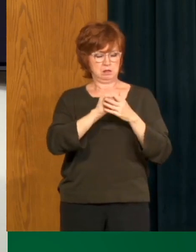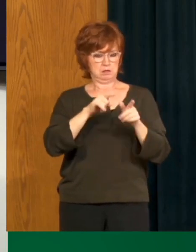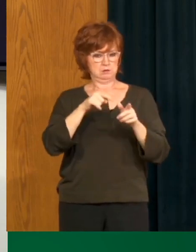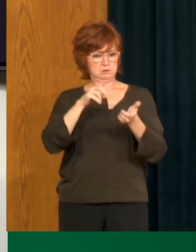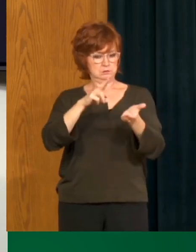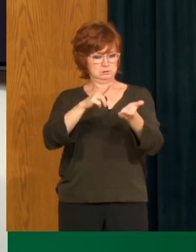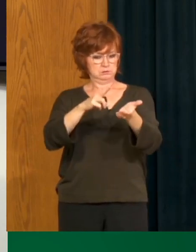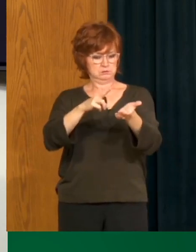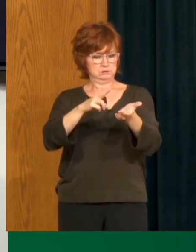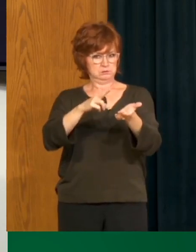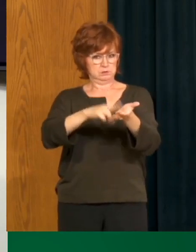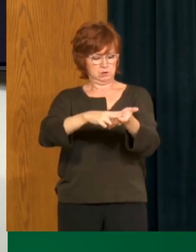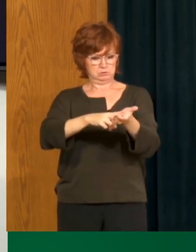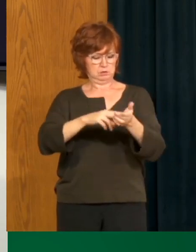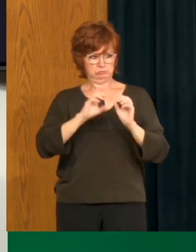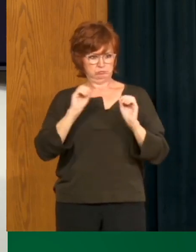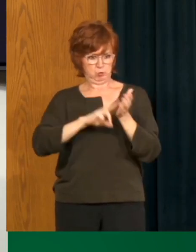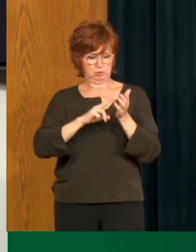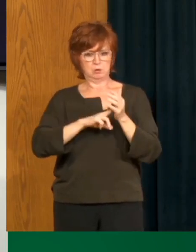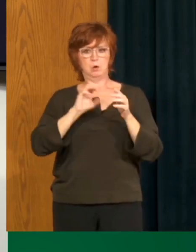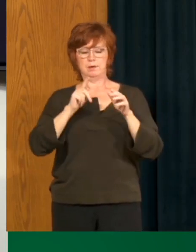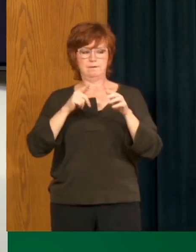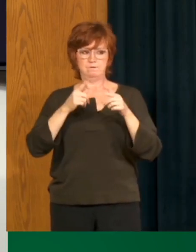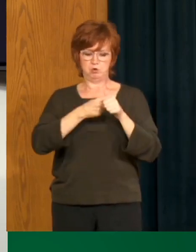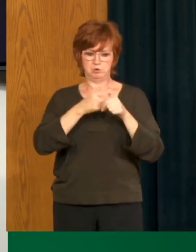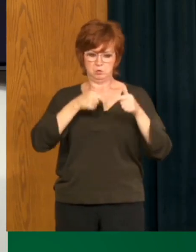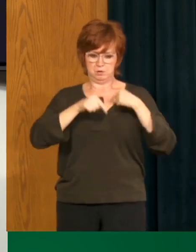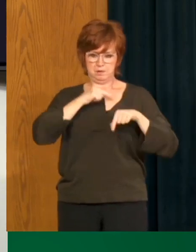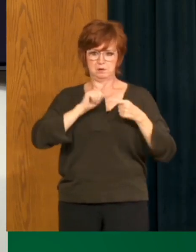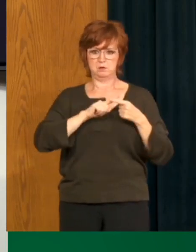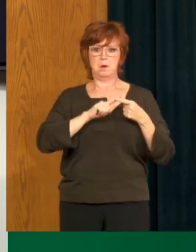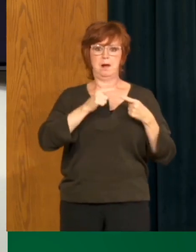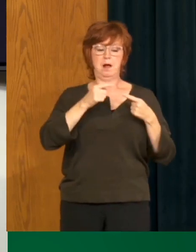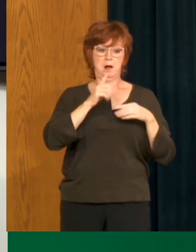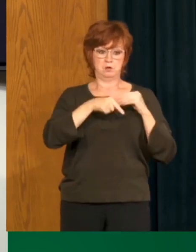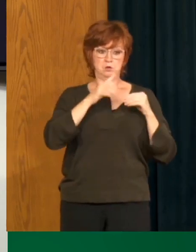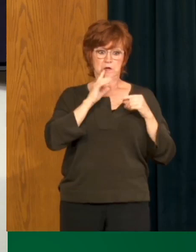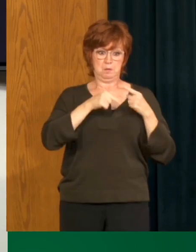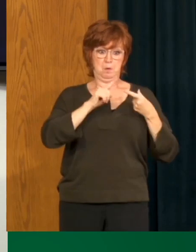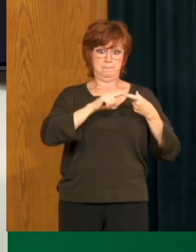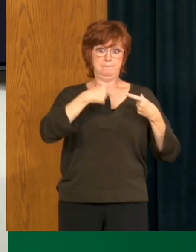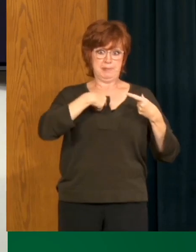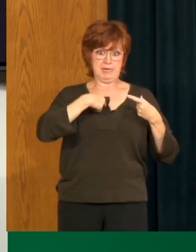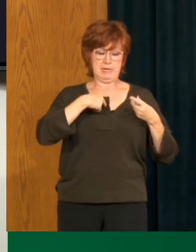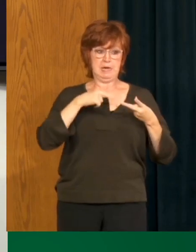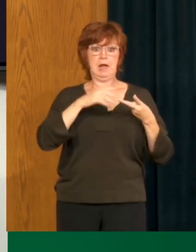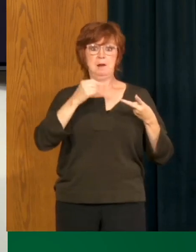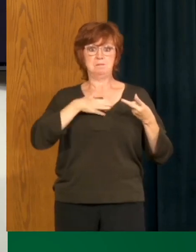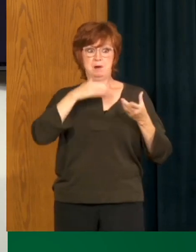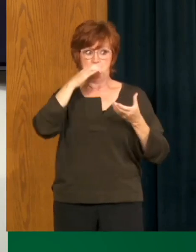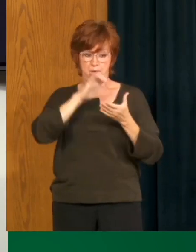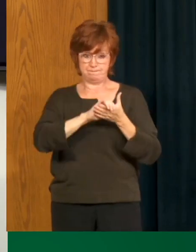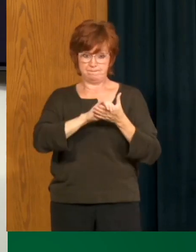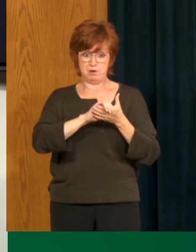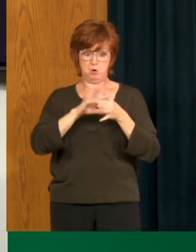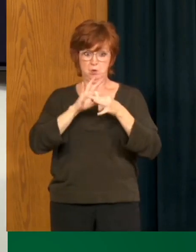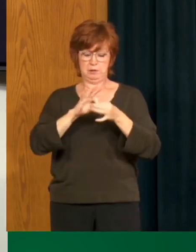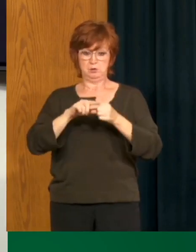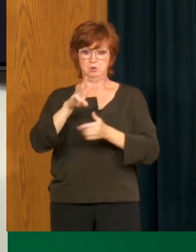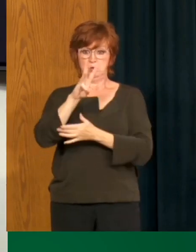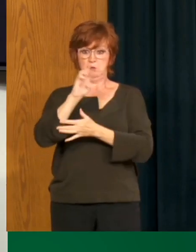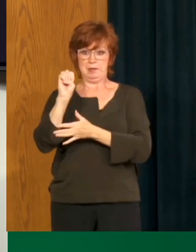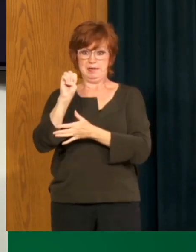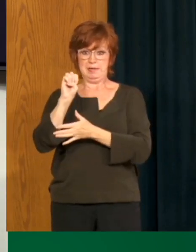whole conversation and my name and my wife's name that have been brought up with respect to the We